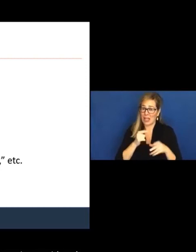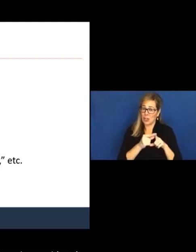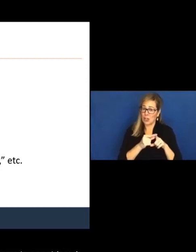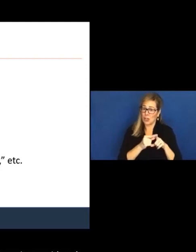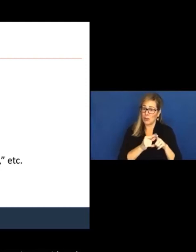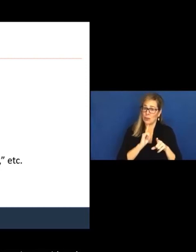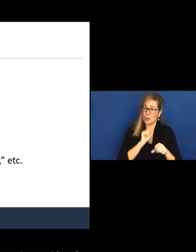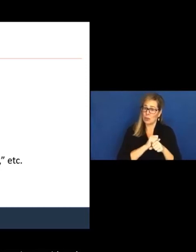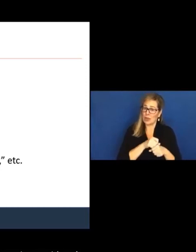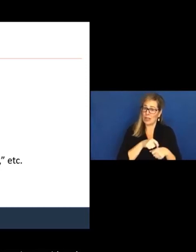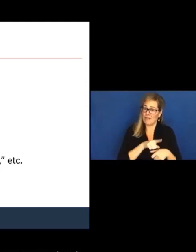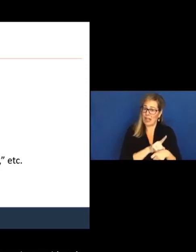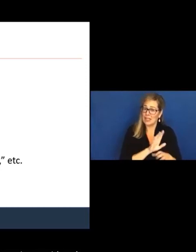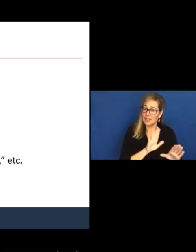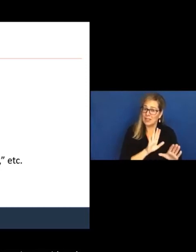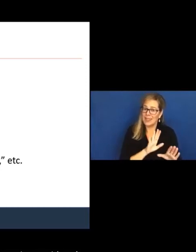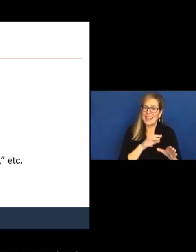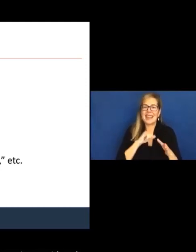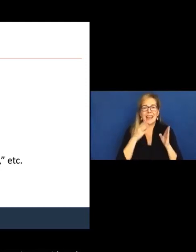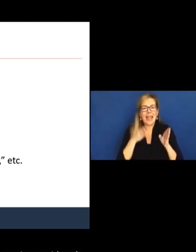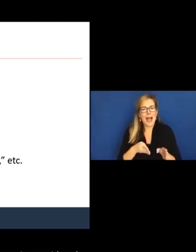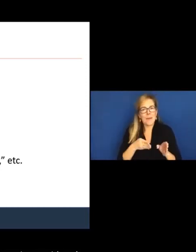That person is hard of hearing.